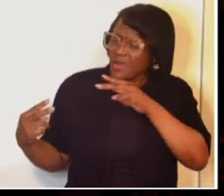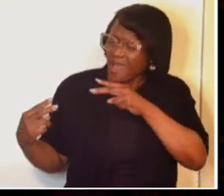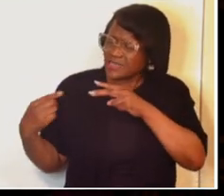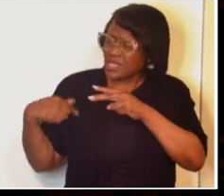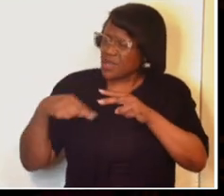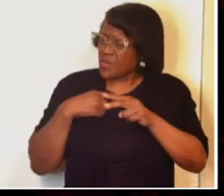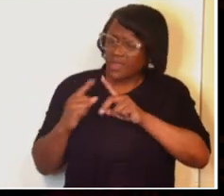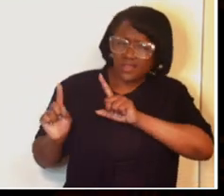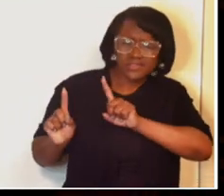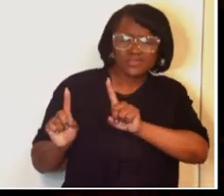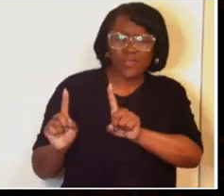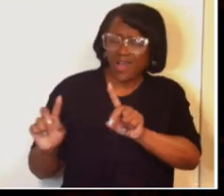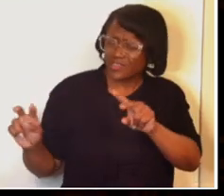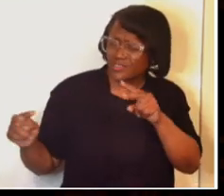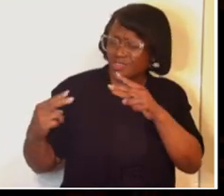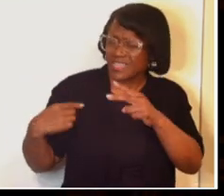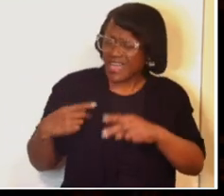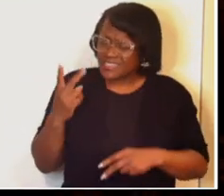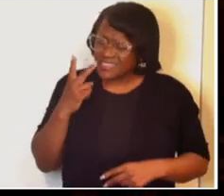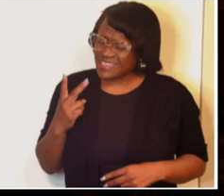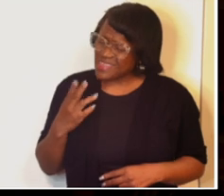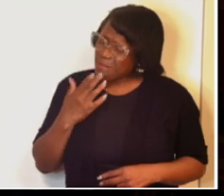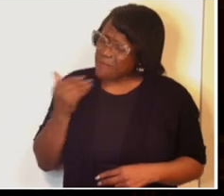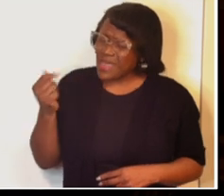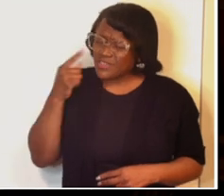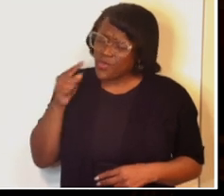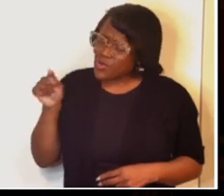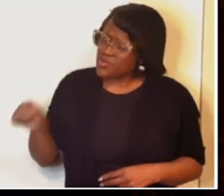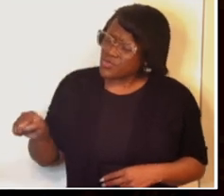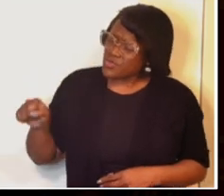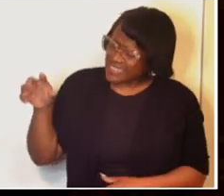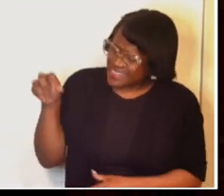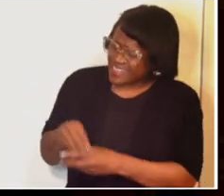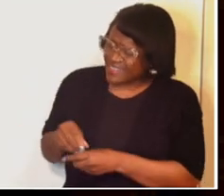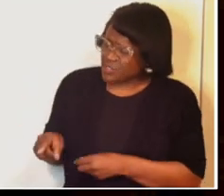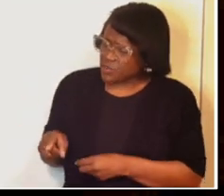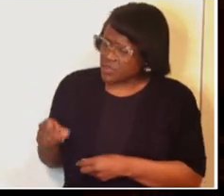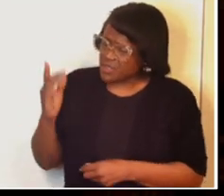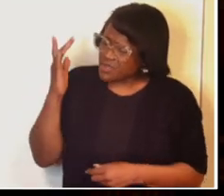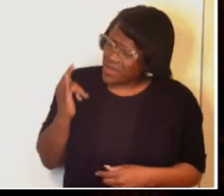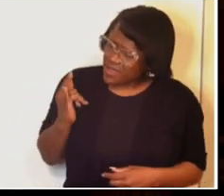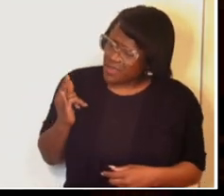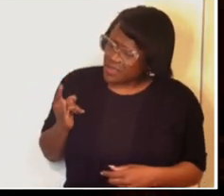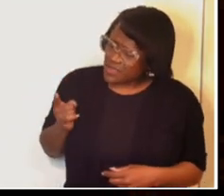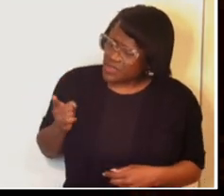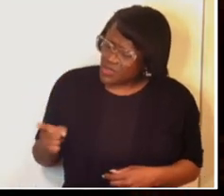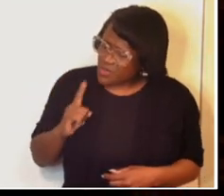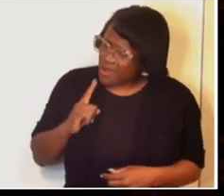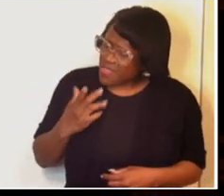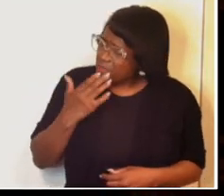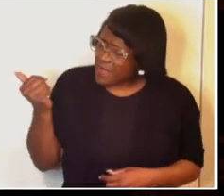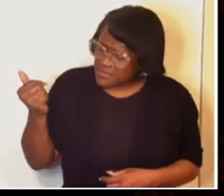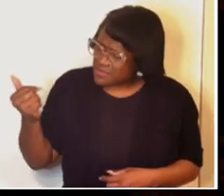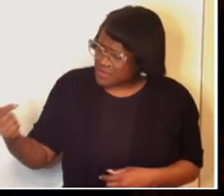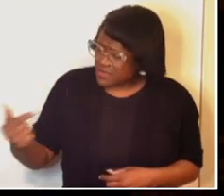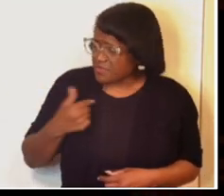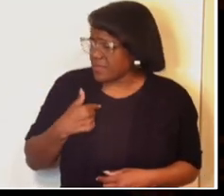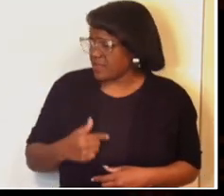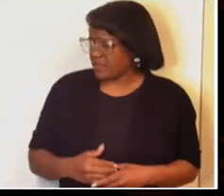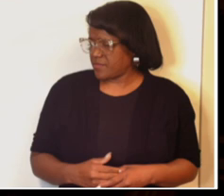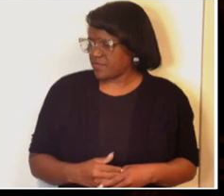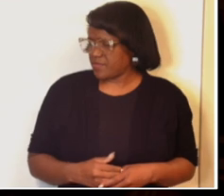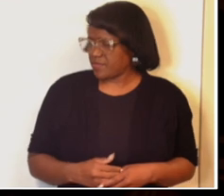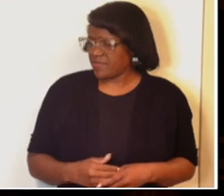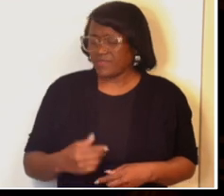Harlem streets, I see the best for you and in you, because you are the best of me. And I